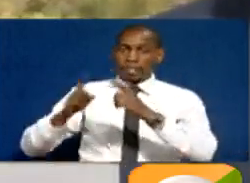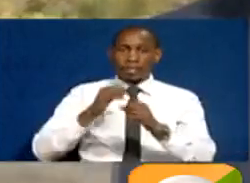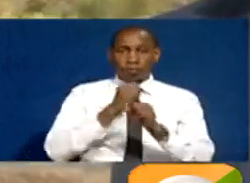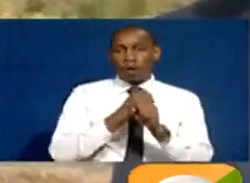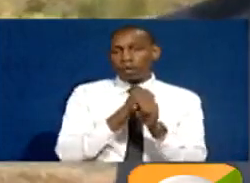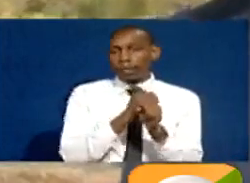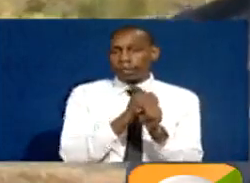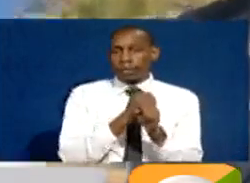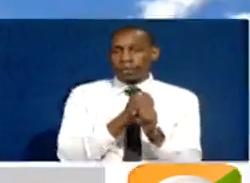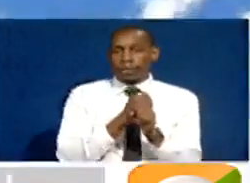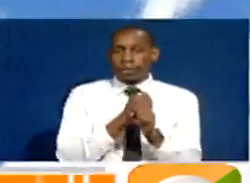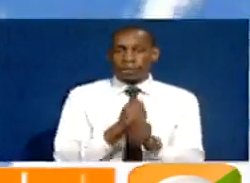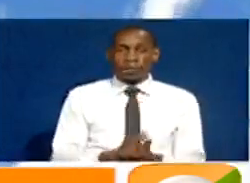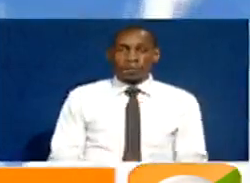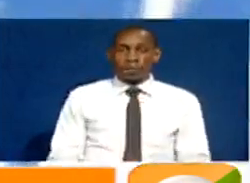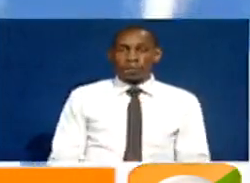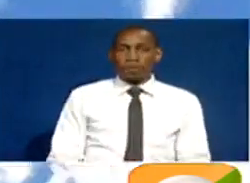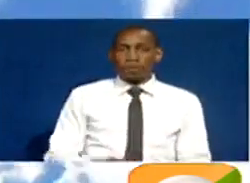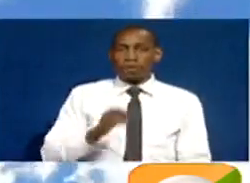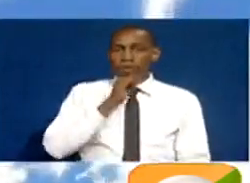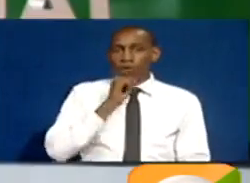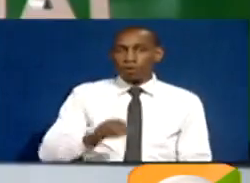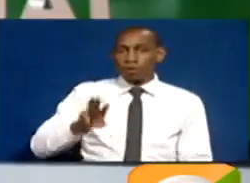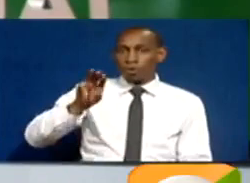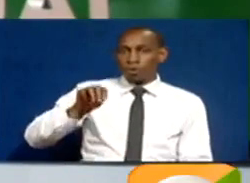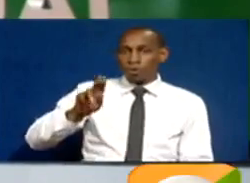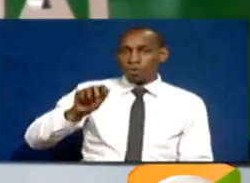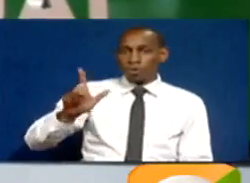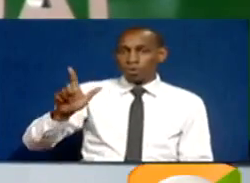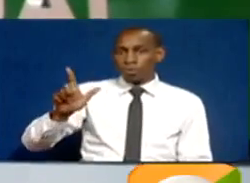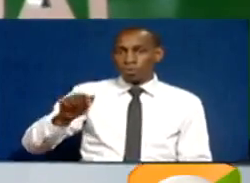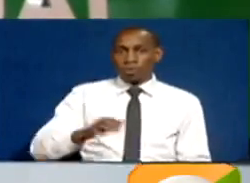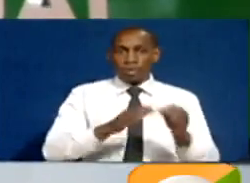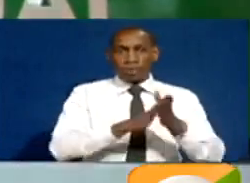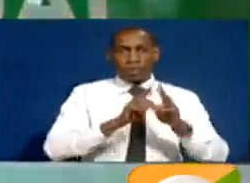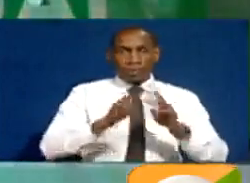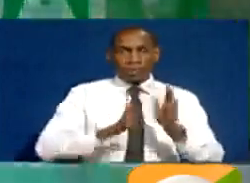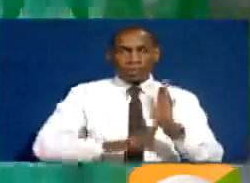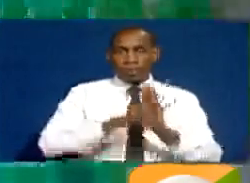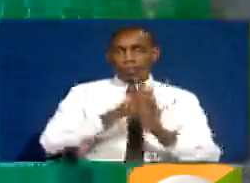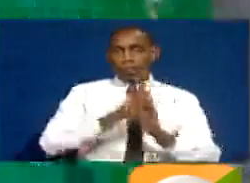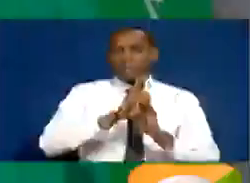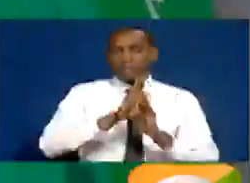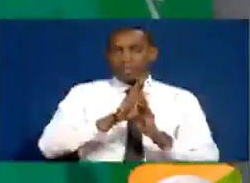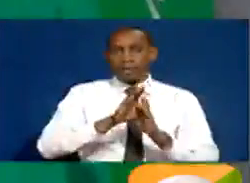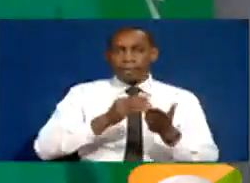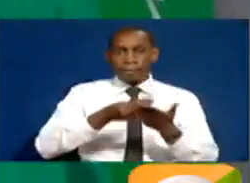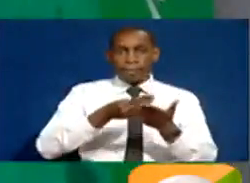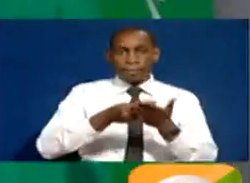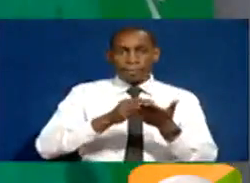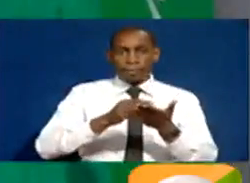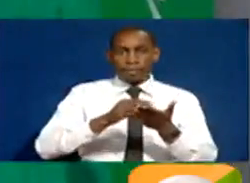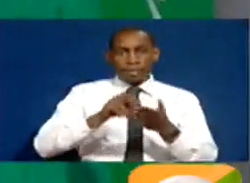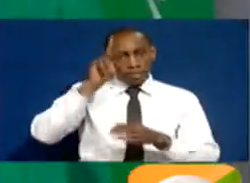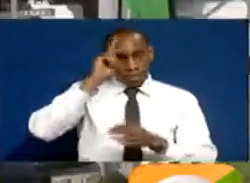cooperation with Kenya. Old Mutual and KICD have commenced the development of financial literacy online